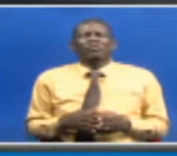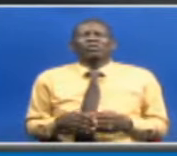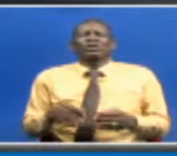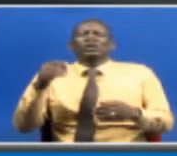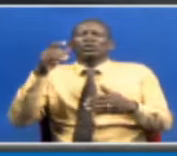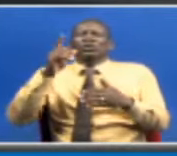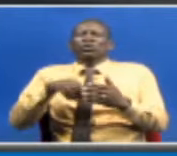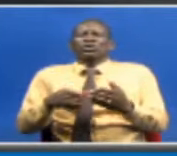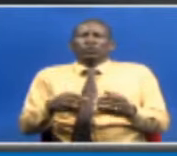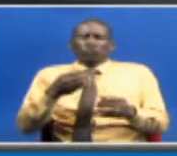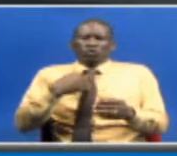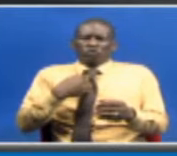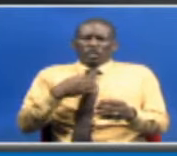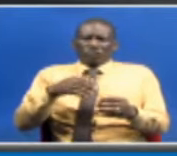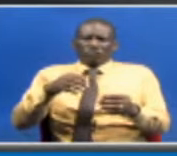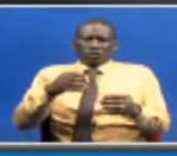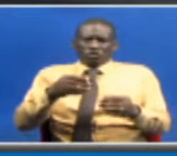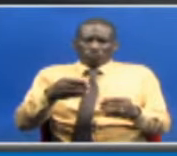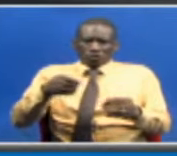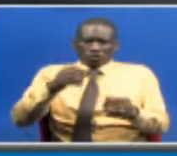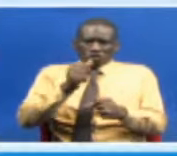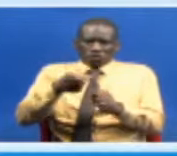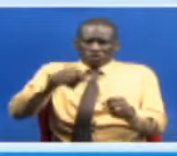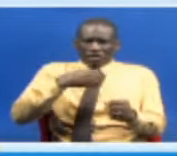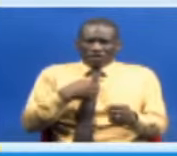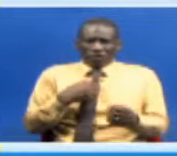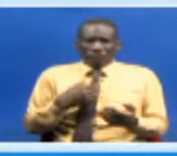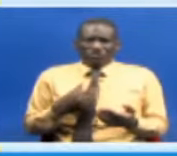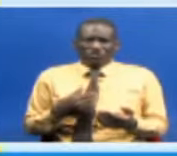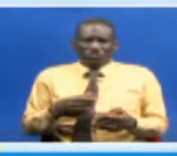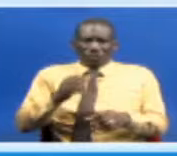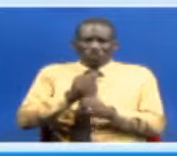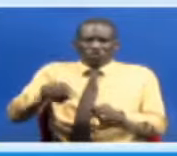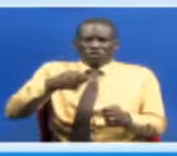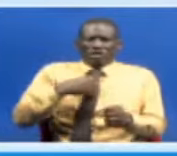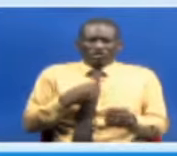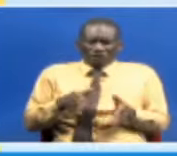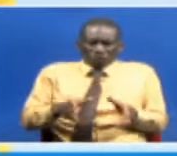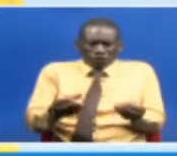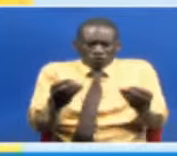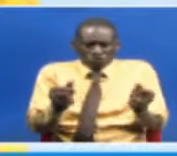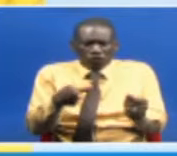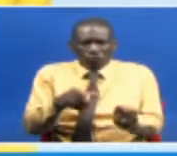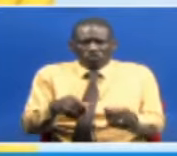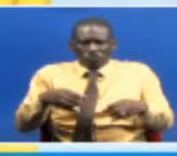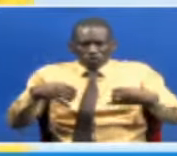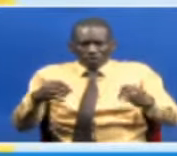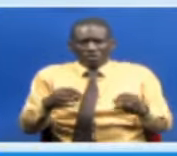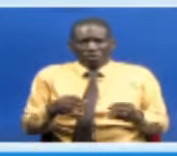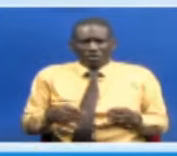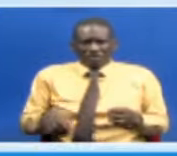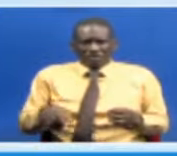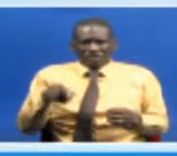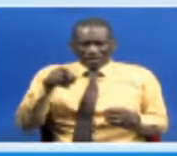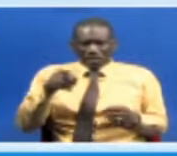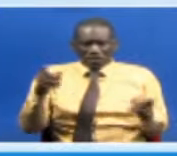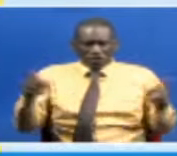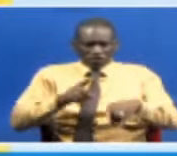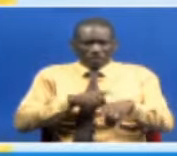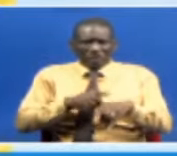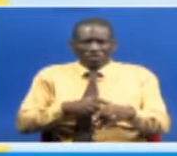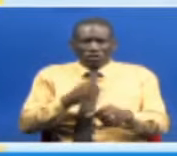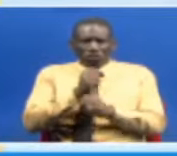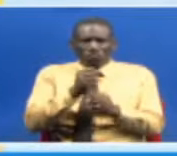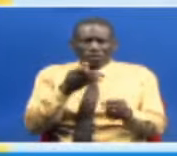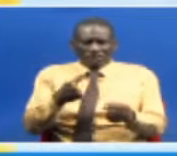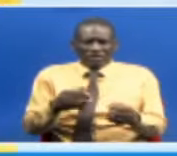there a sponge or a bullet solution that you can implement over in the short term to make this